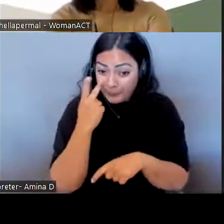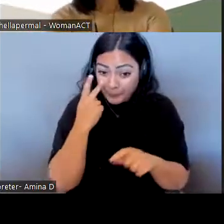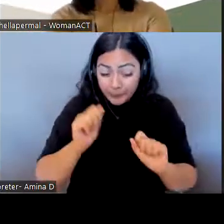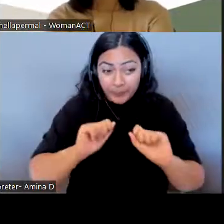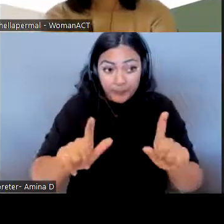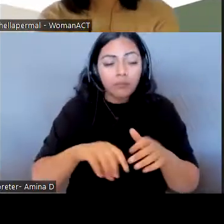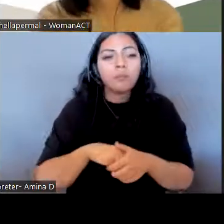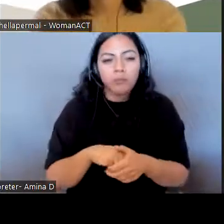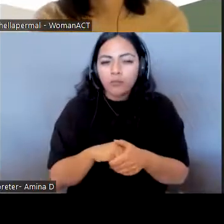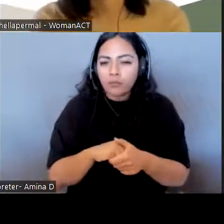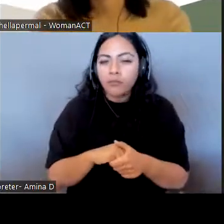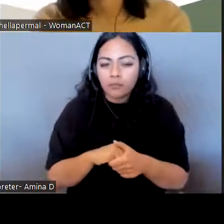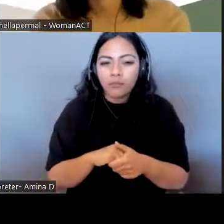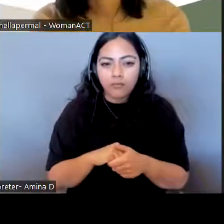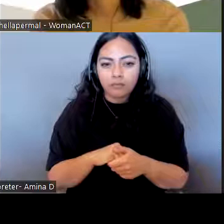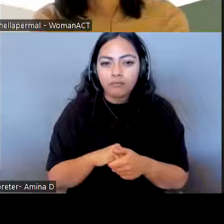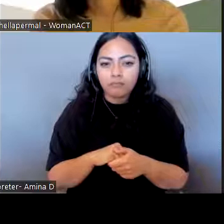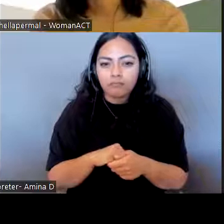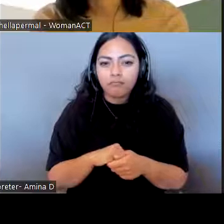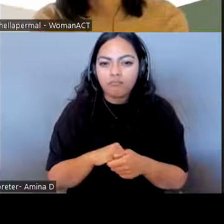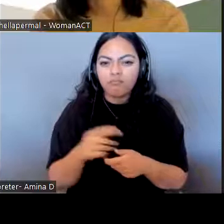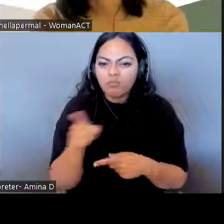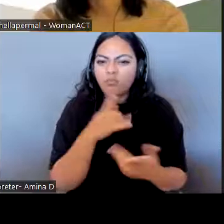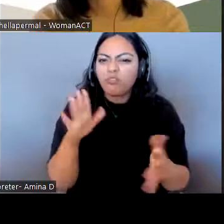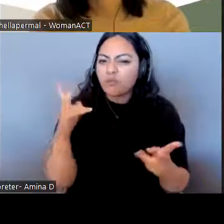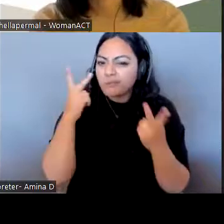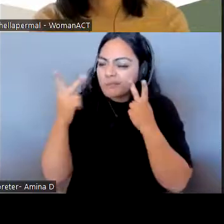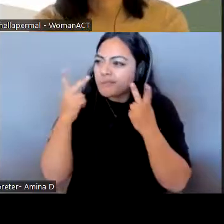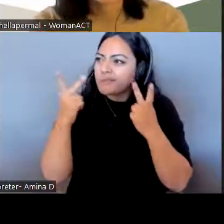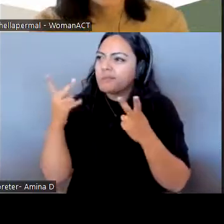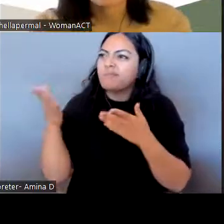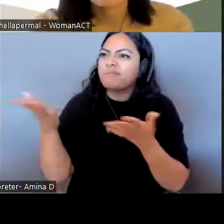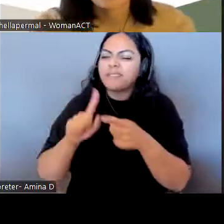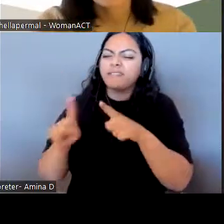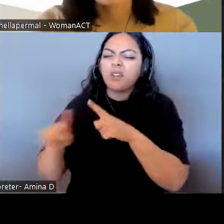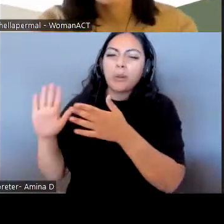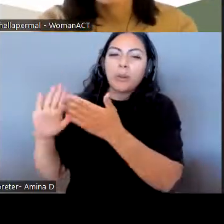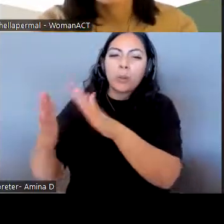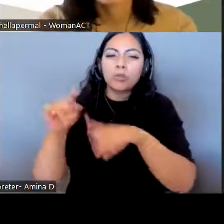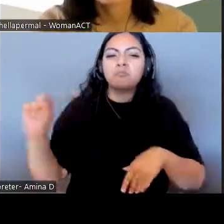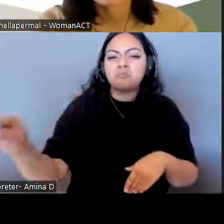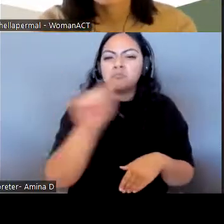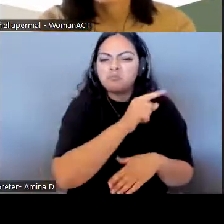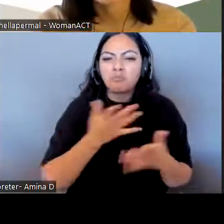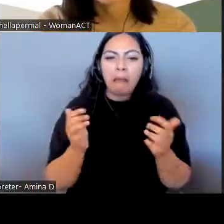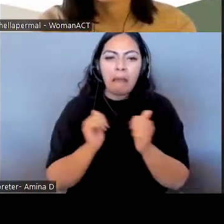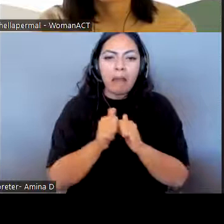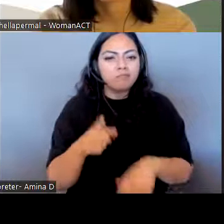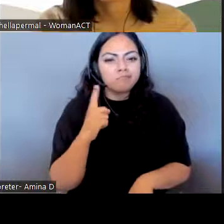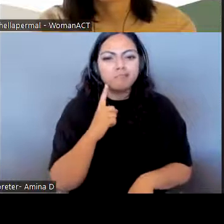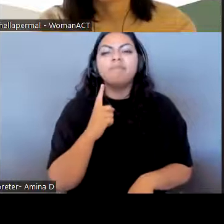what ways have you heard of economic abuse being spoken about in different communities? And you should have a few examples